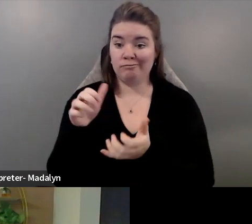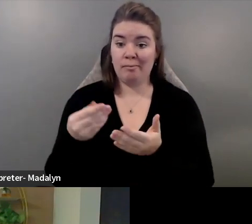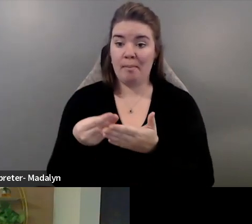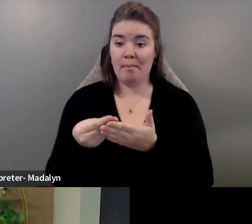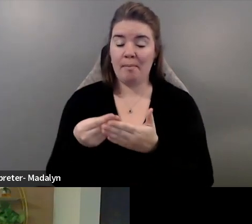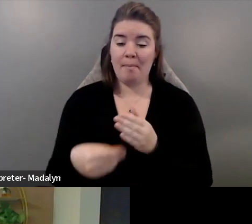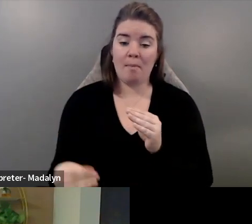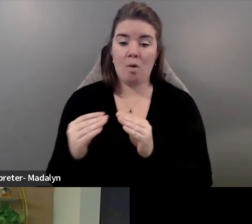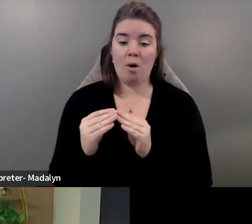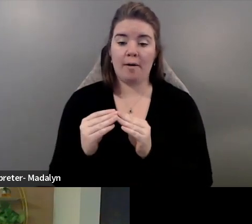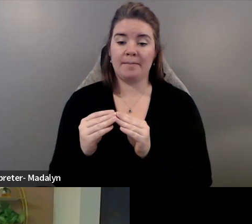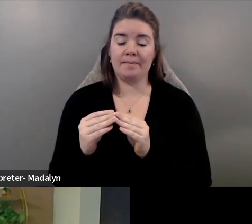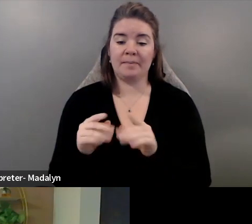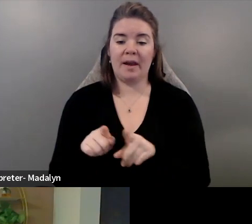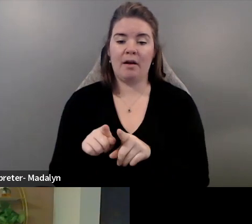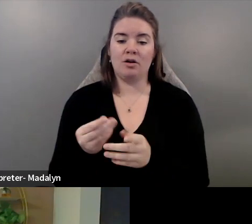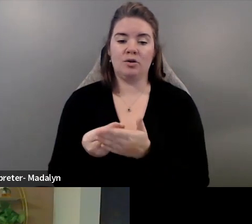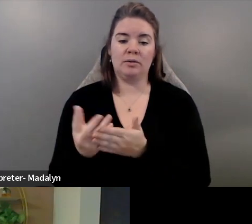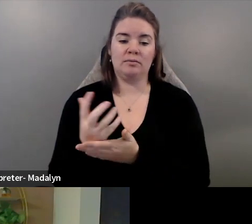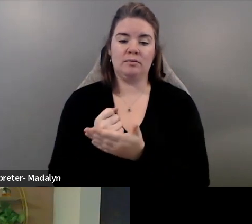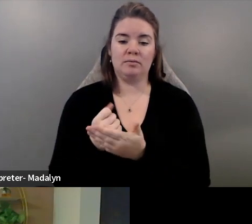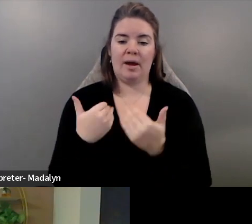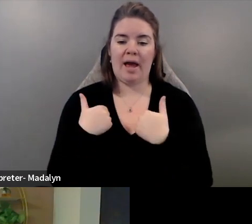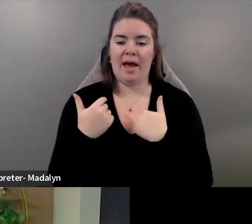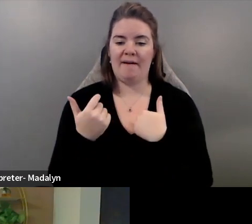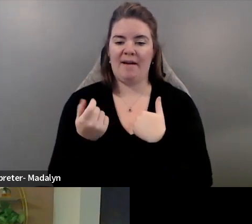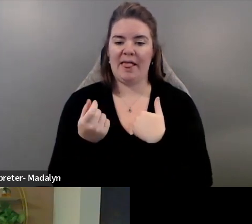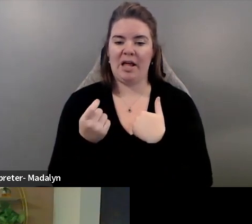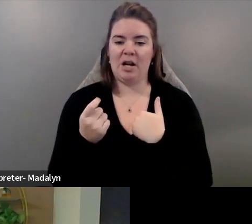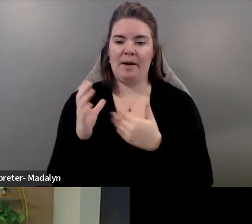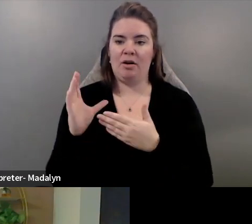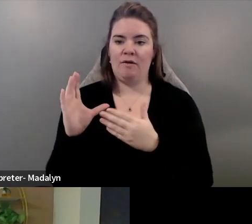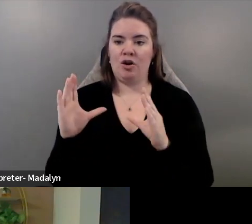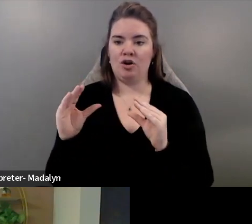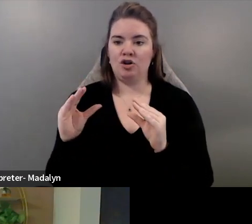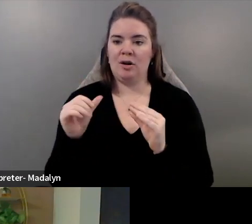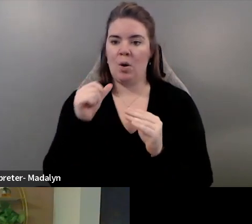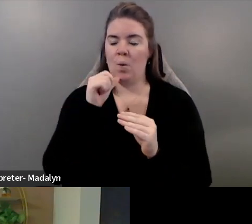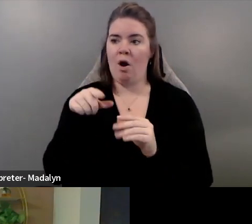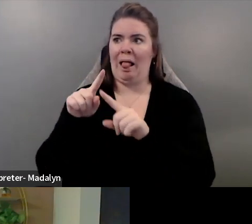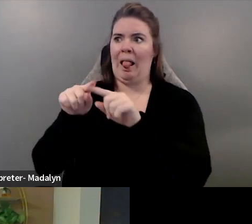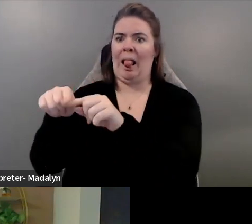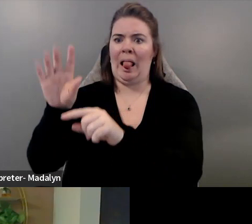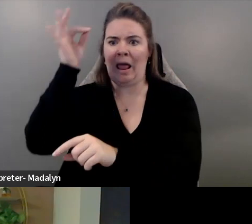little bit of income, so we have a little cushion. So we're not just relying on federal dollars, so that we can,